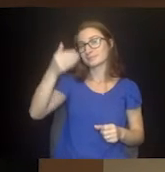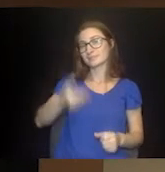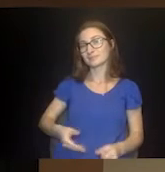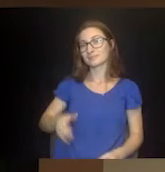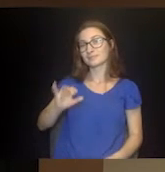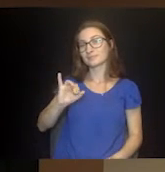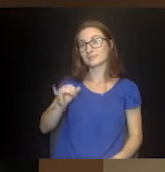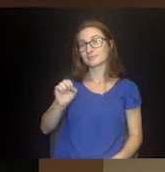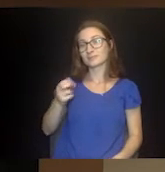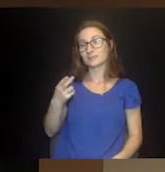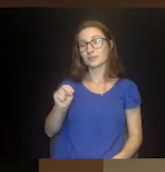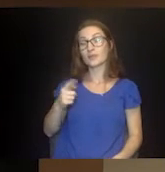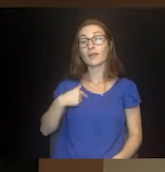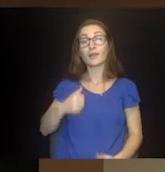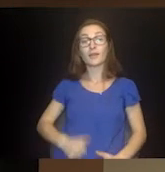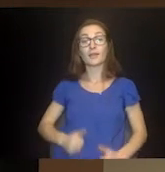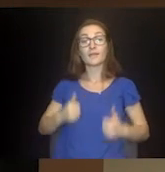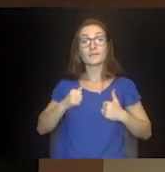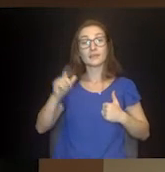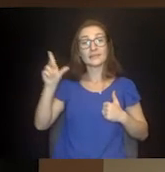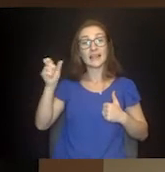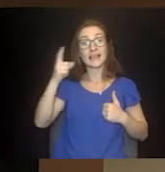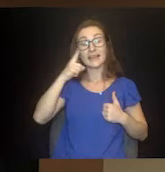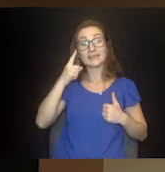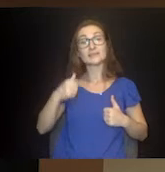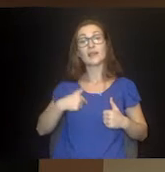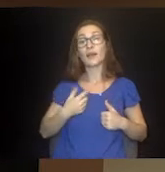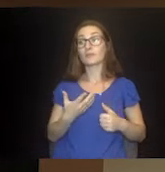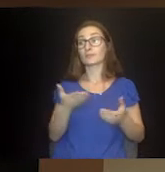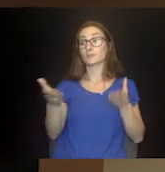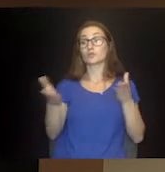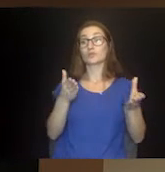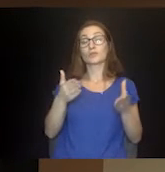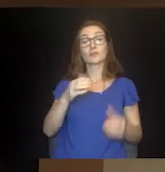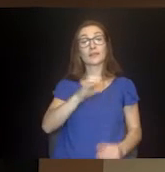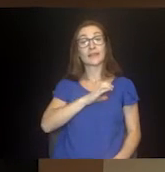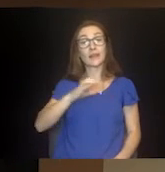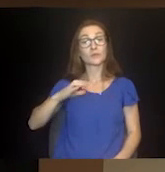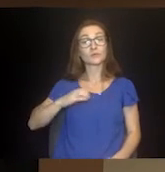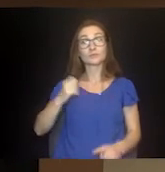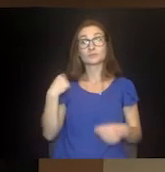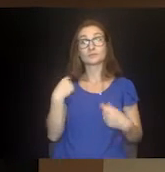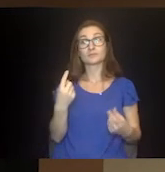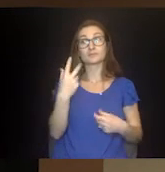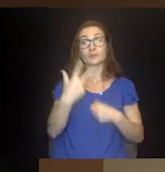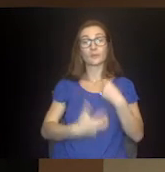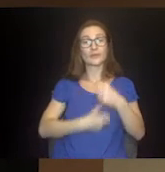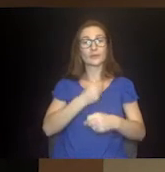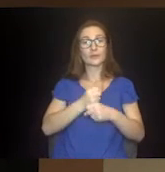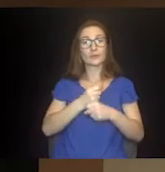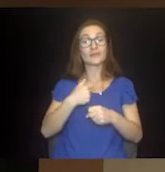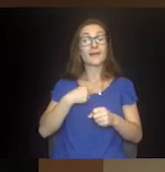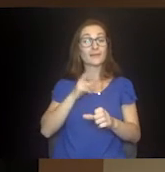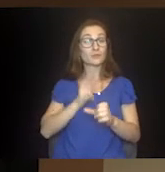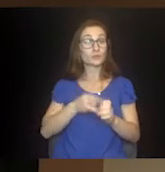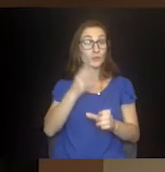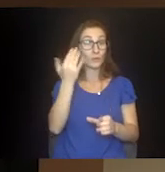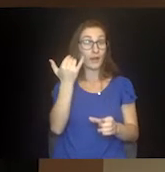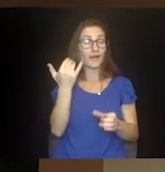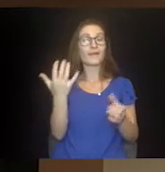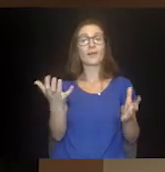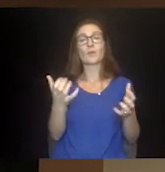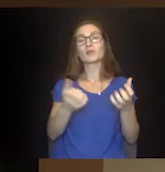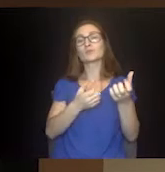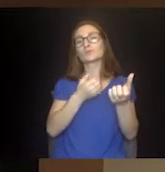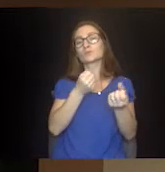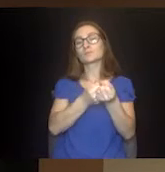to stand? Hi, my name is John Howard. I live in Tallahassee. I've been on the Florida Youth Council for 3 years. One reason I wanted to join was to